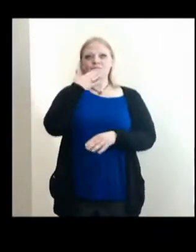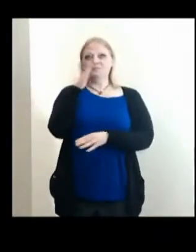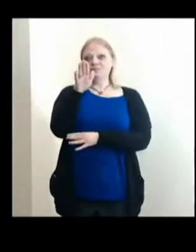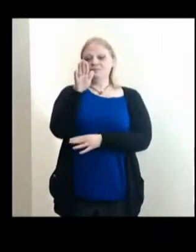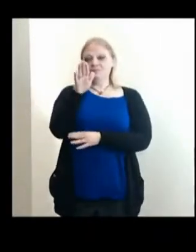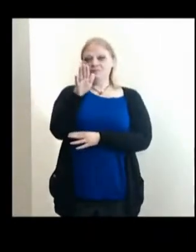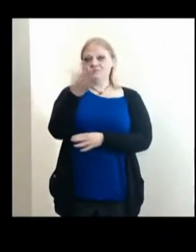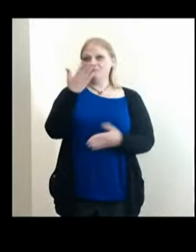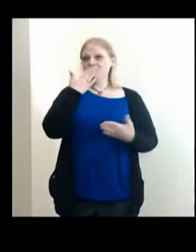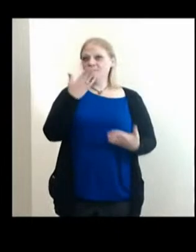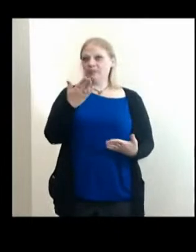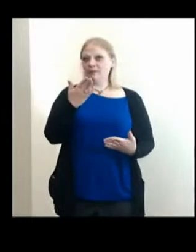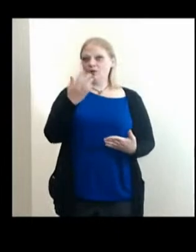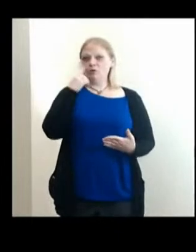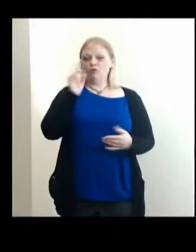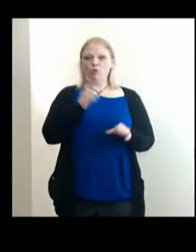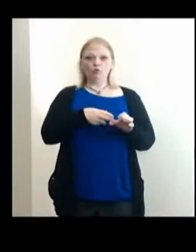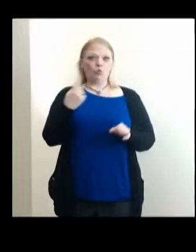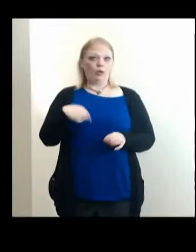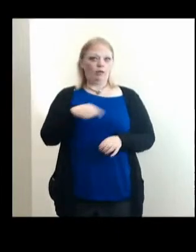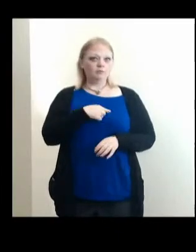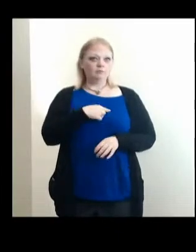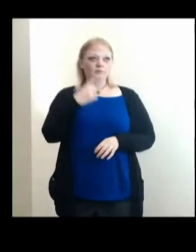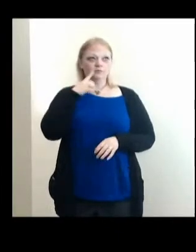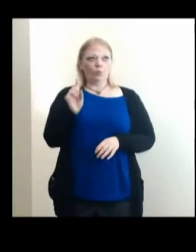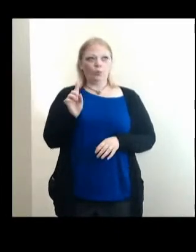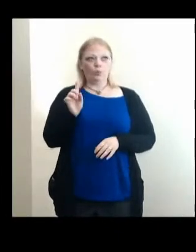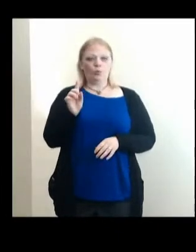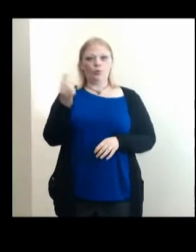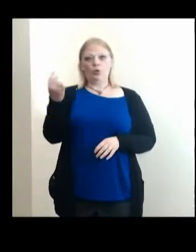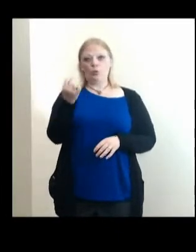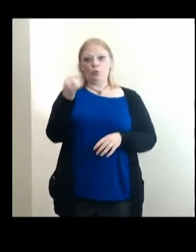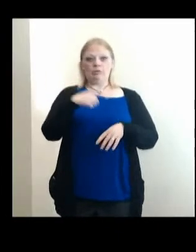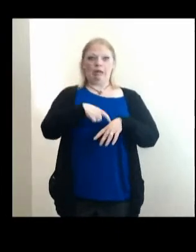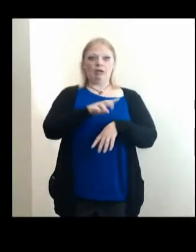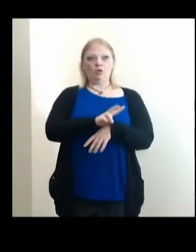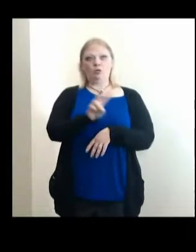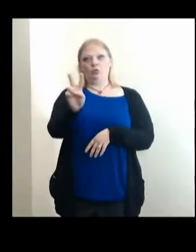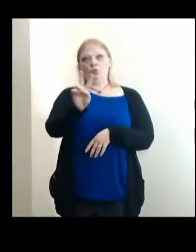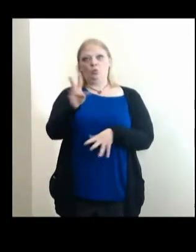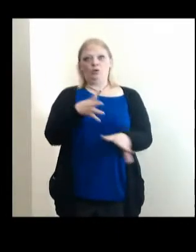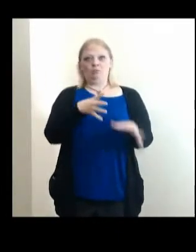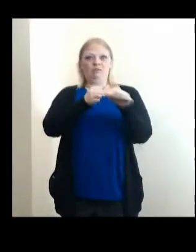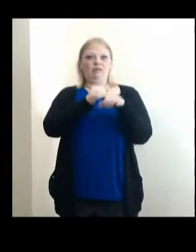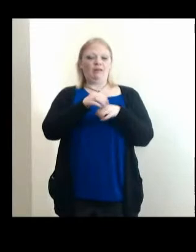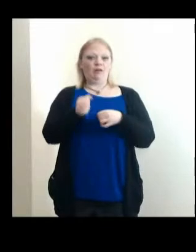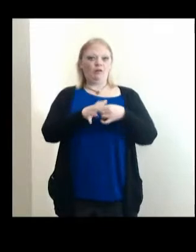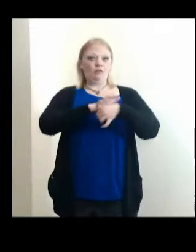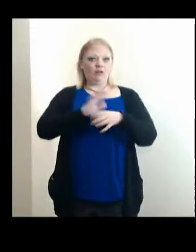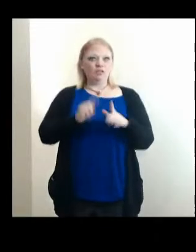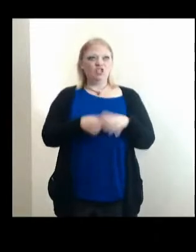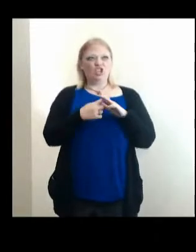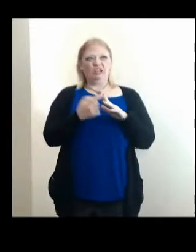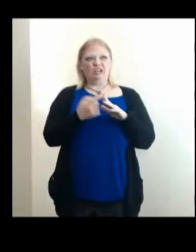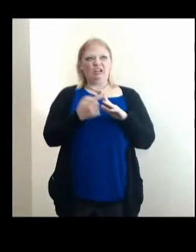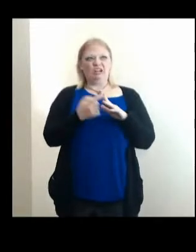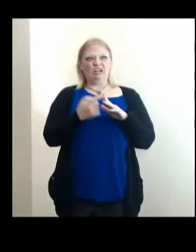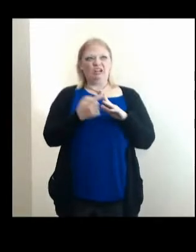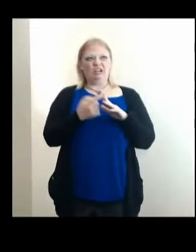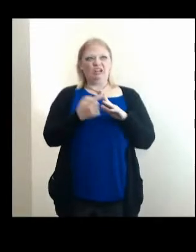Good afternoon. Thank you for joining us for our Tuesday at 2 update on COVID-19, starting a little bit later than